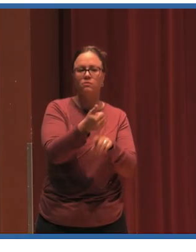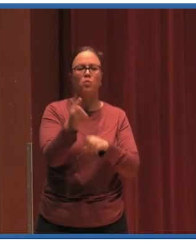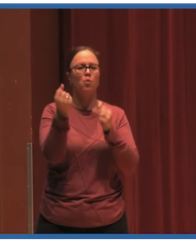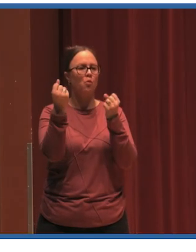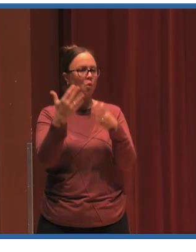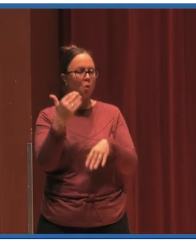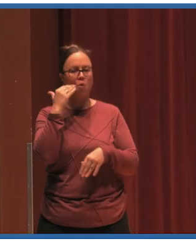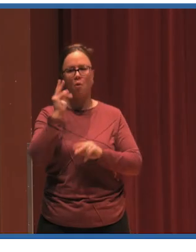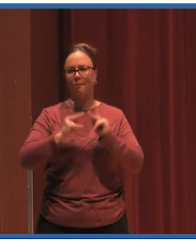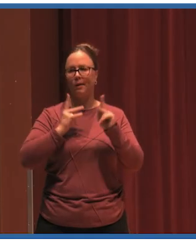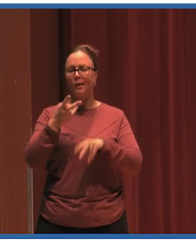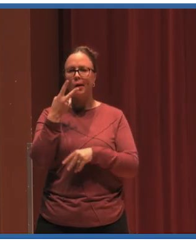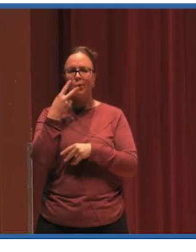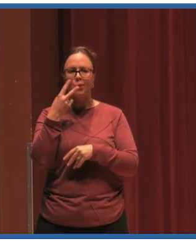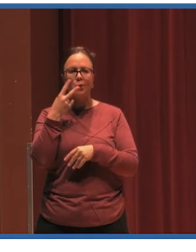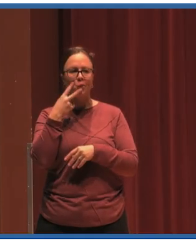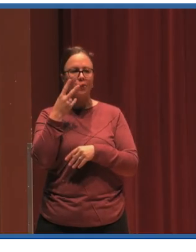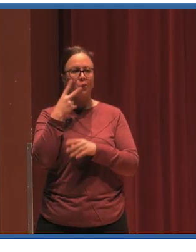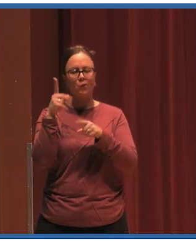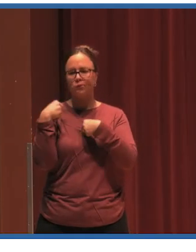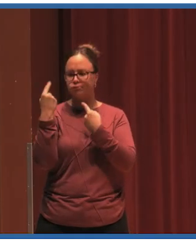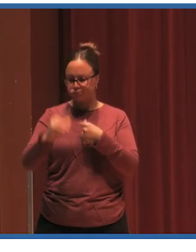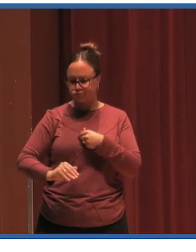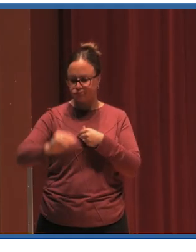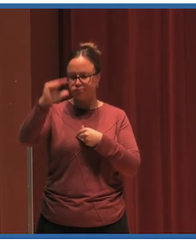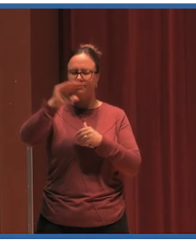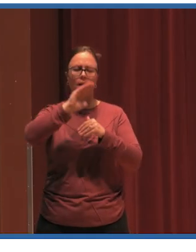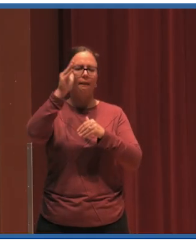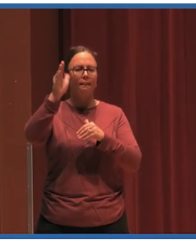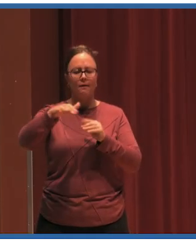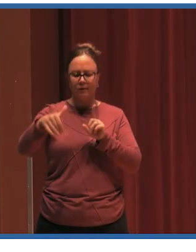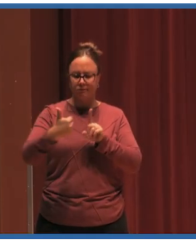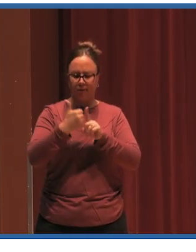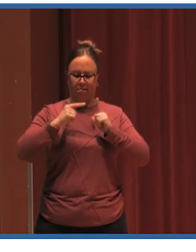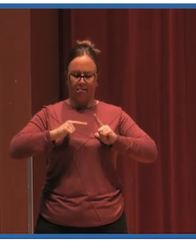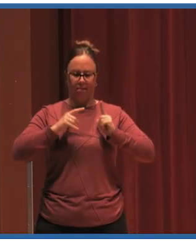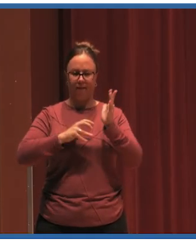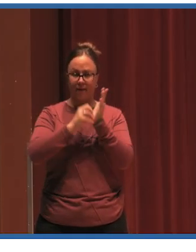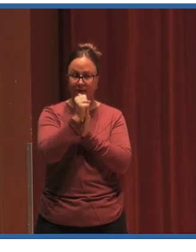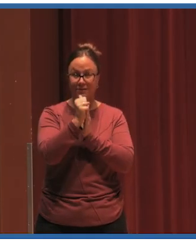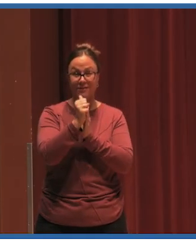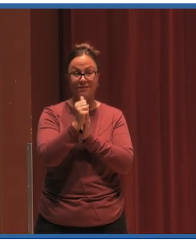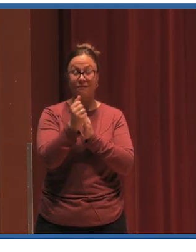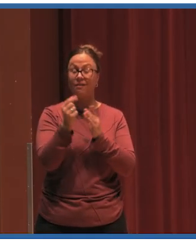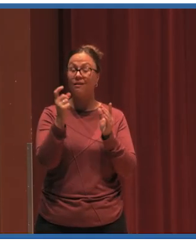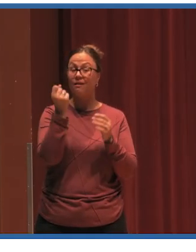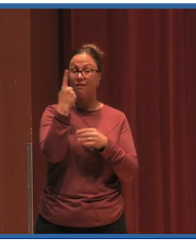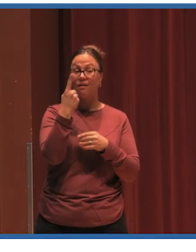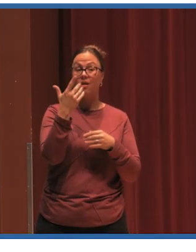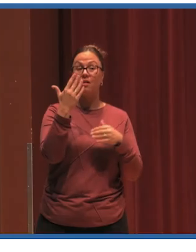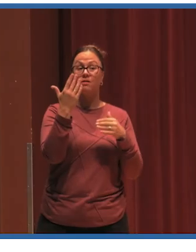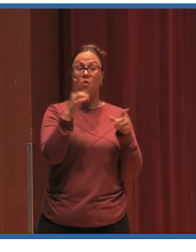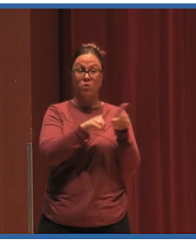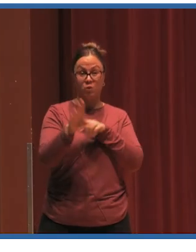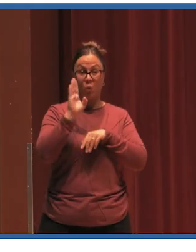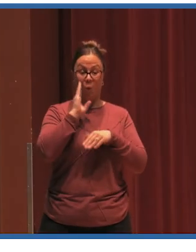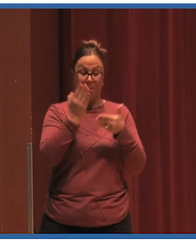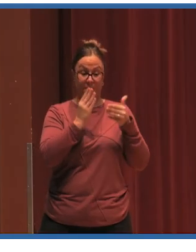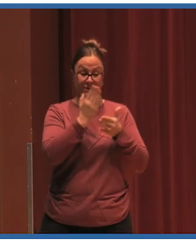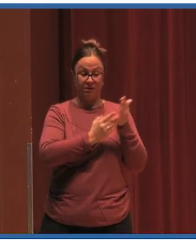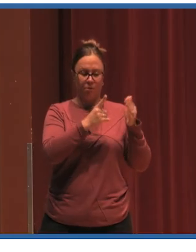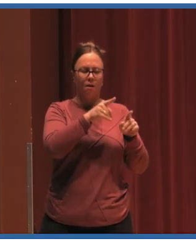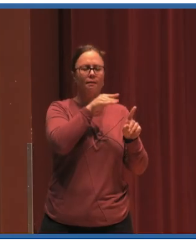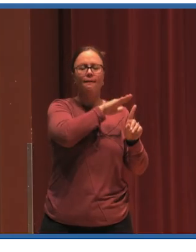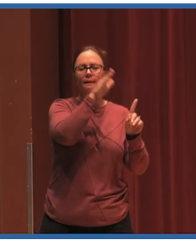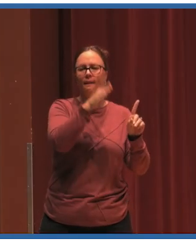smoked their entire lives and never got lung cancer, and we all unfortunately probably know people who never smoked and still got lung cancer. It's always